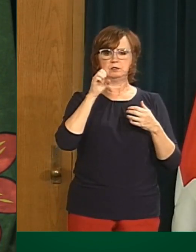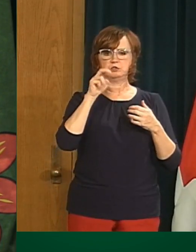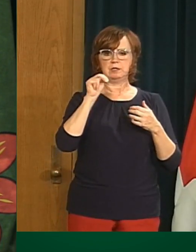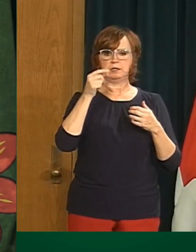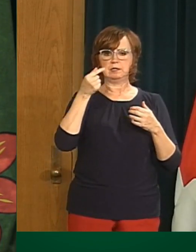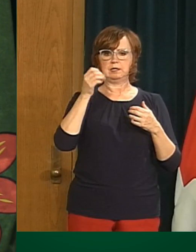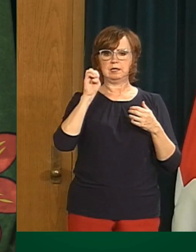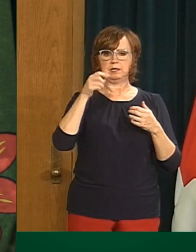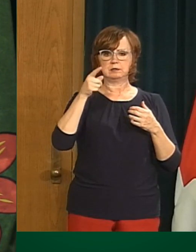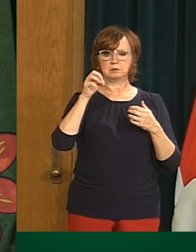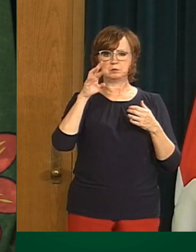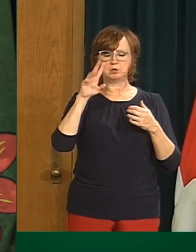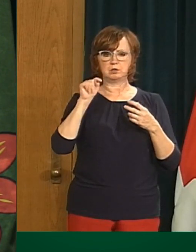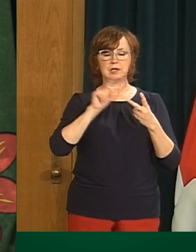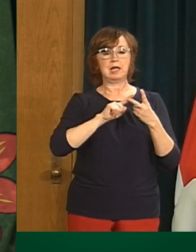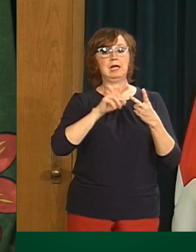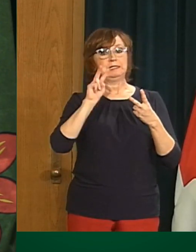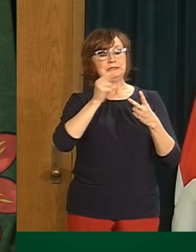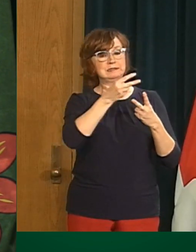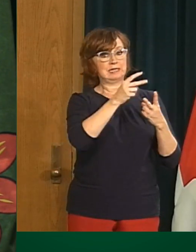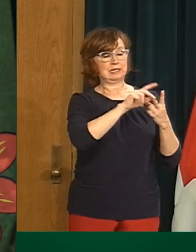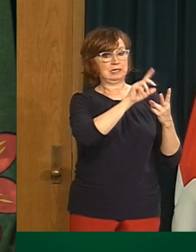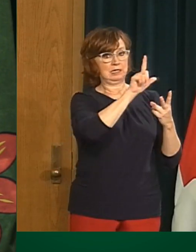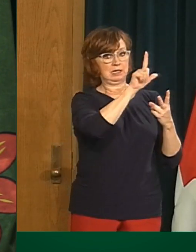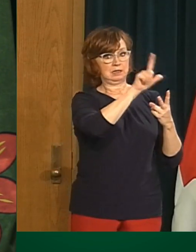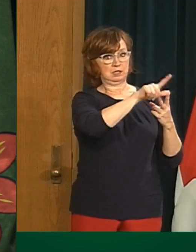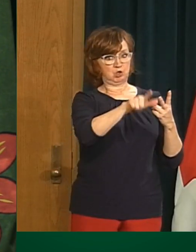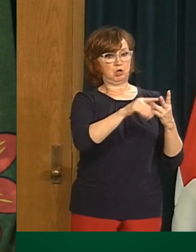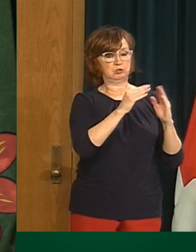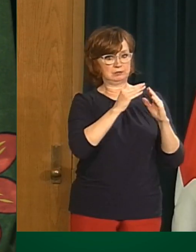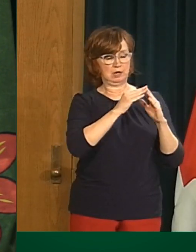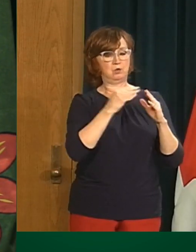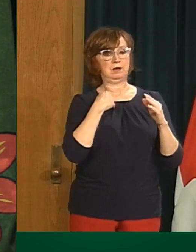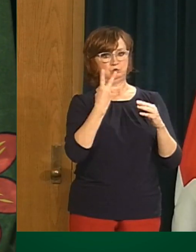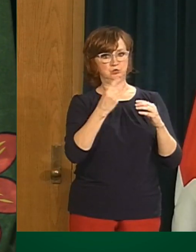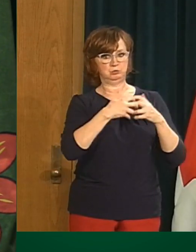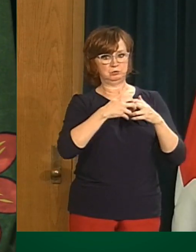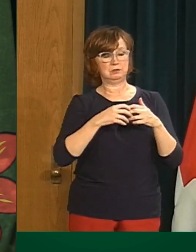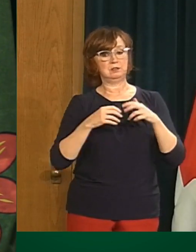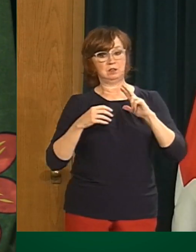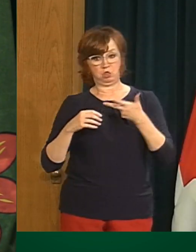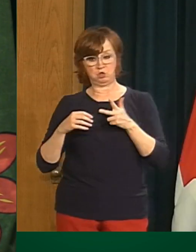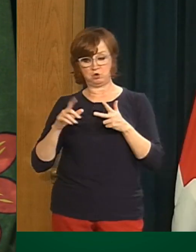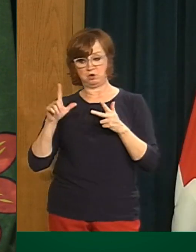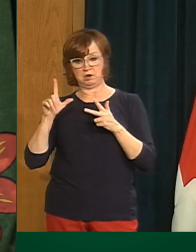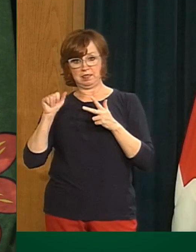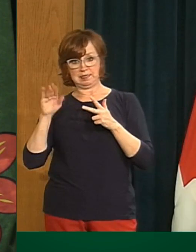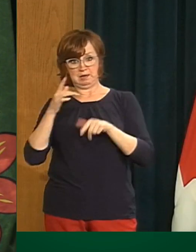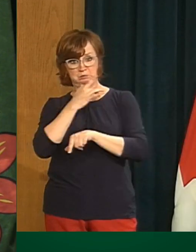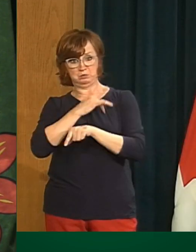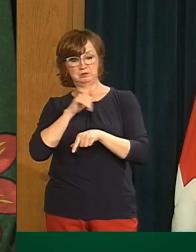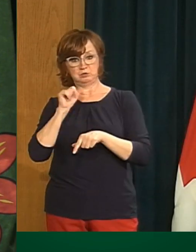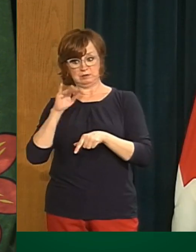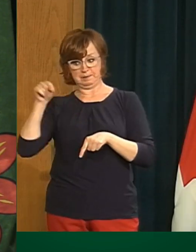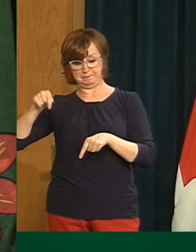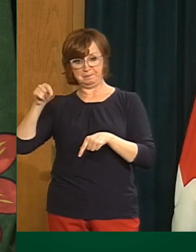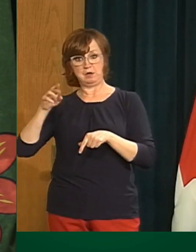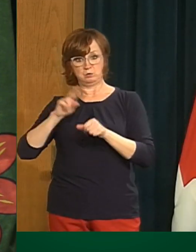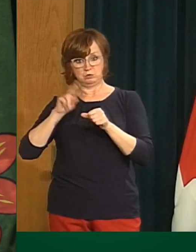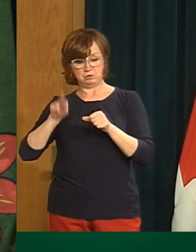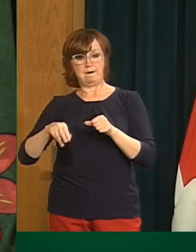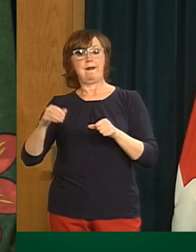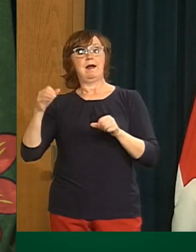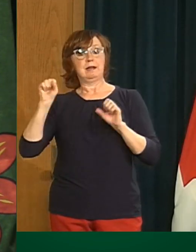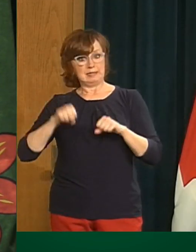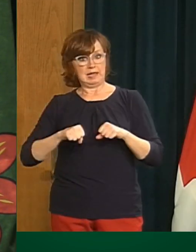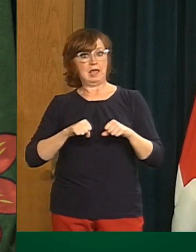been located as well in La Loche, as well as we do have the capacity at our Roy Romano lab to expedite some of